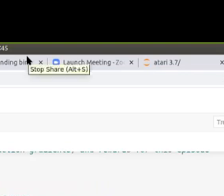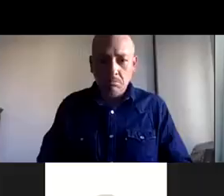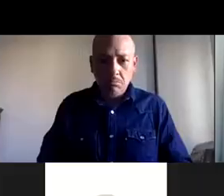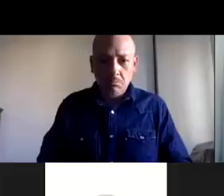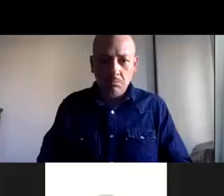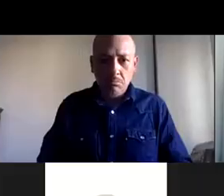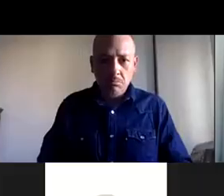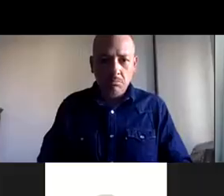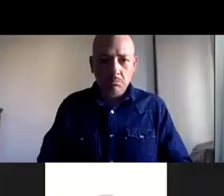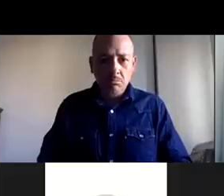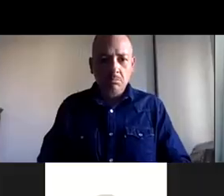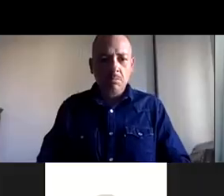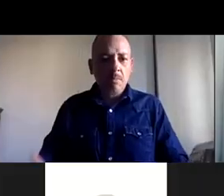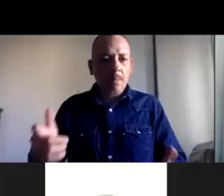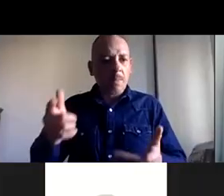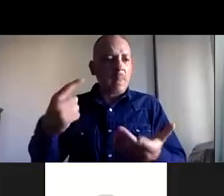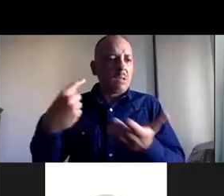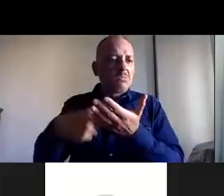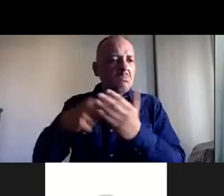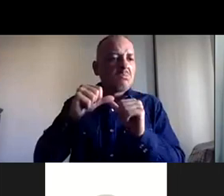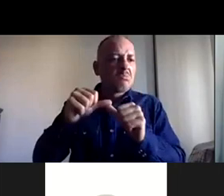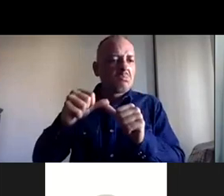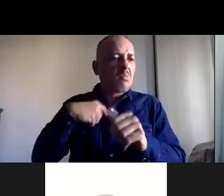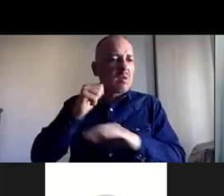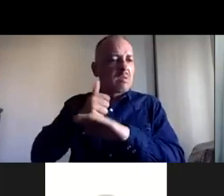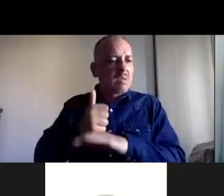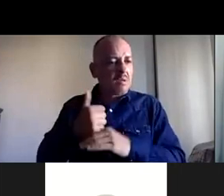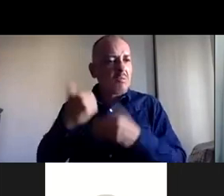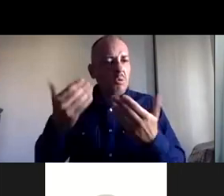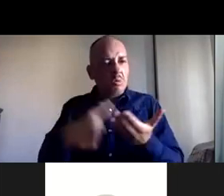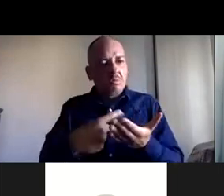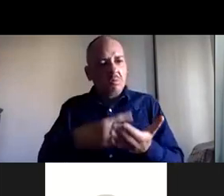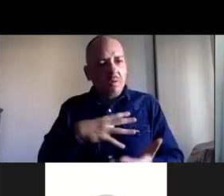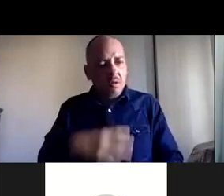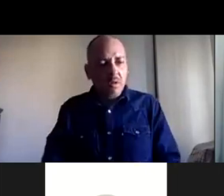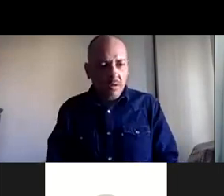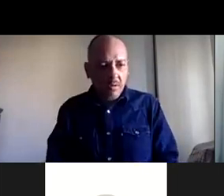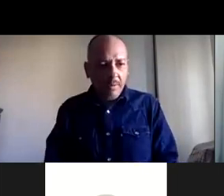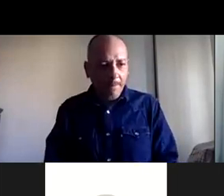set it up. You can keep talking while you do it. Yeah, so